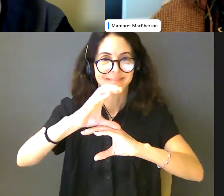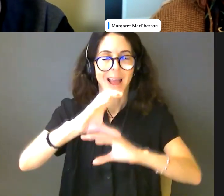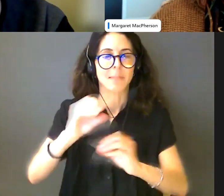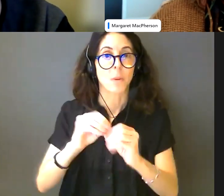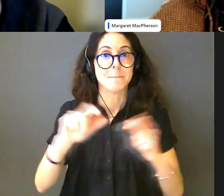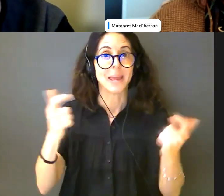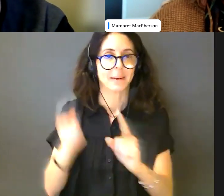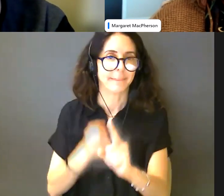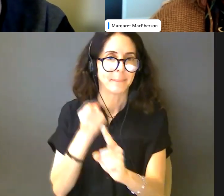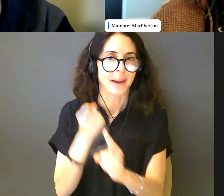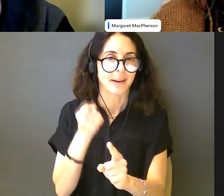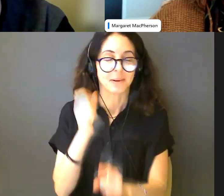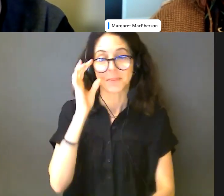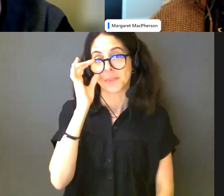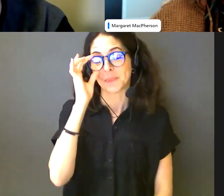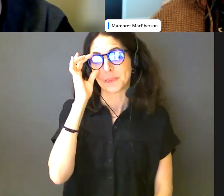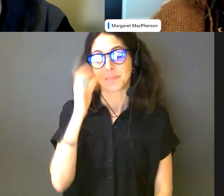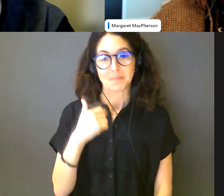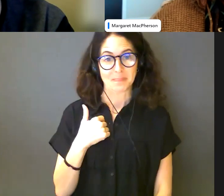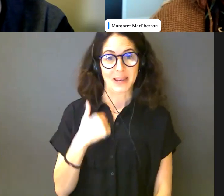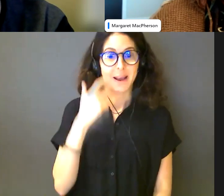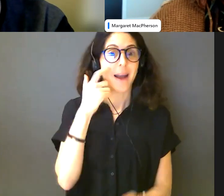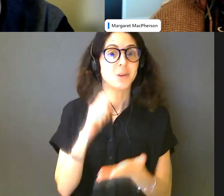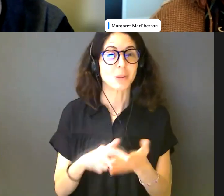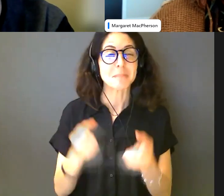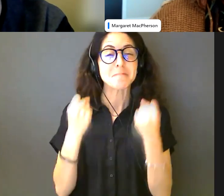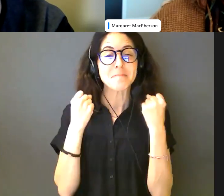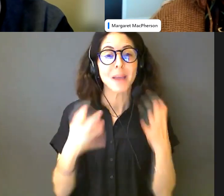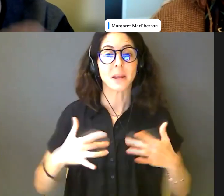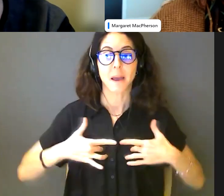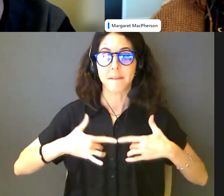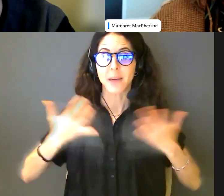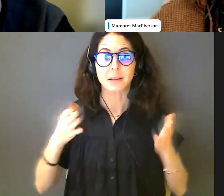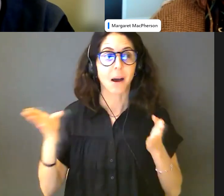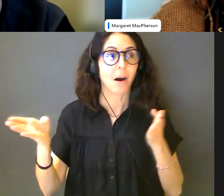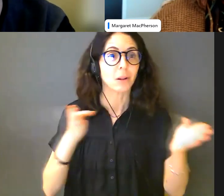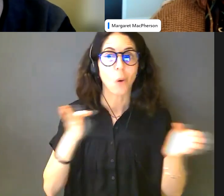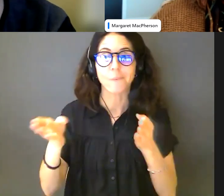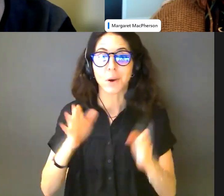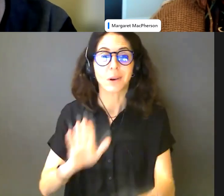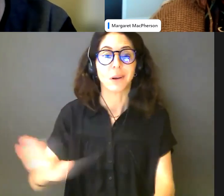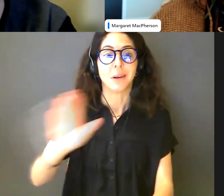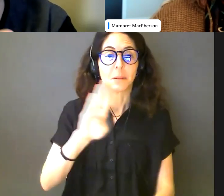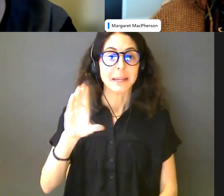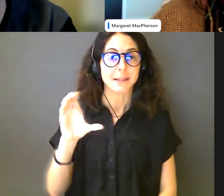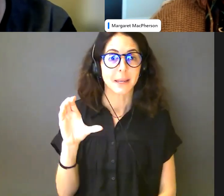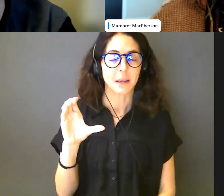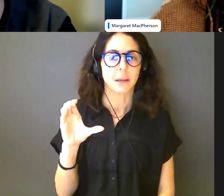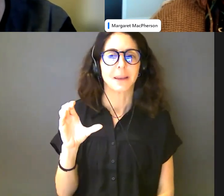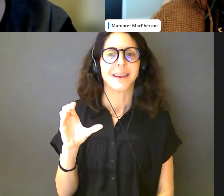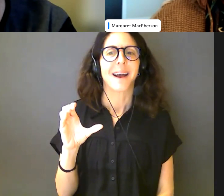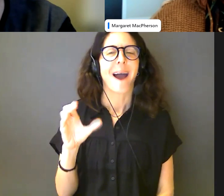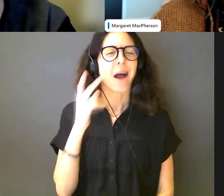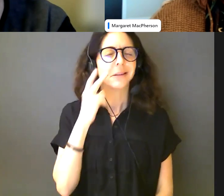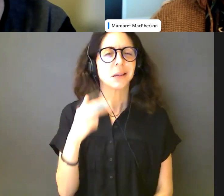And I notice anyway that a lot of the events that are going on across the province have our little